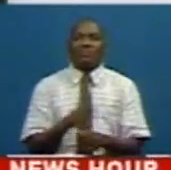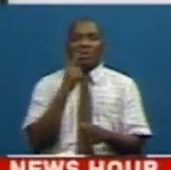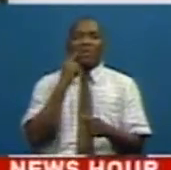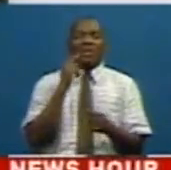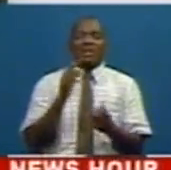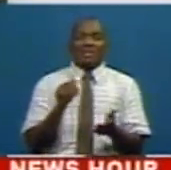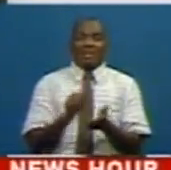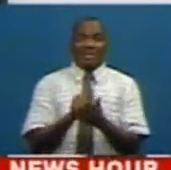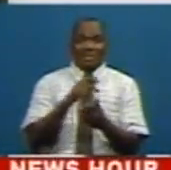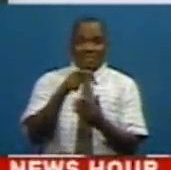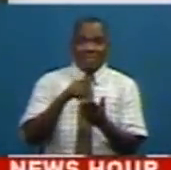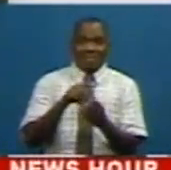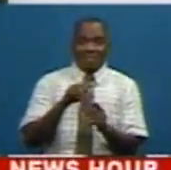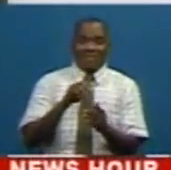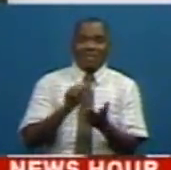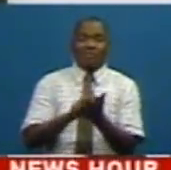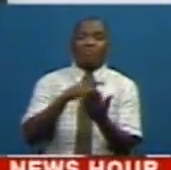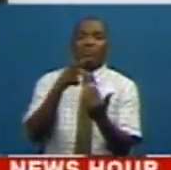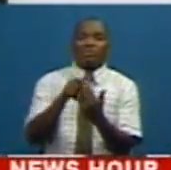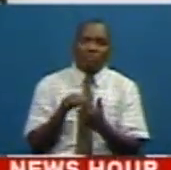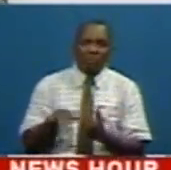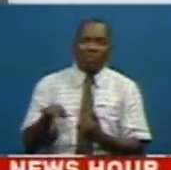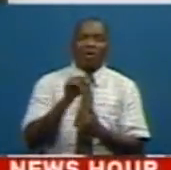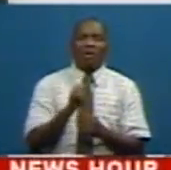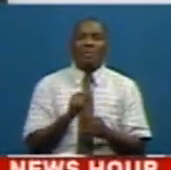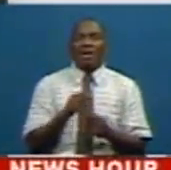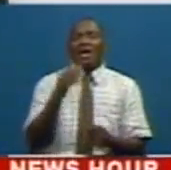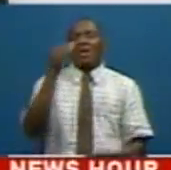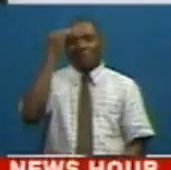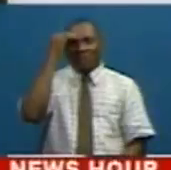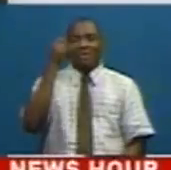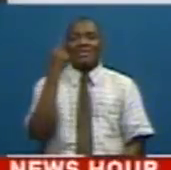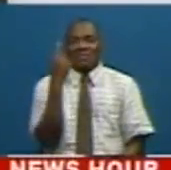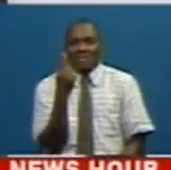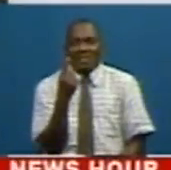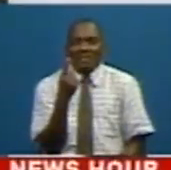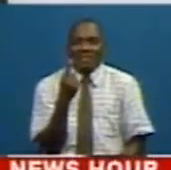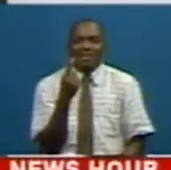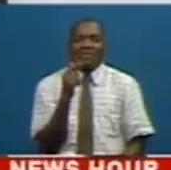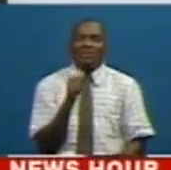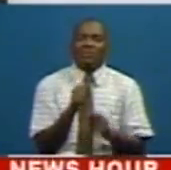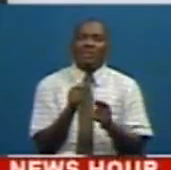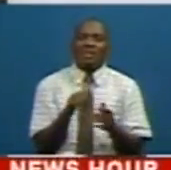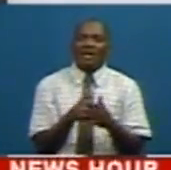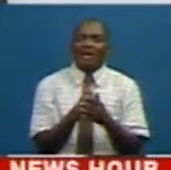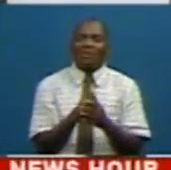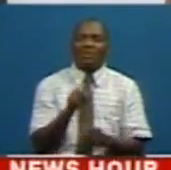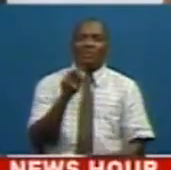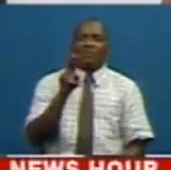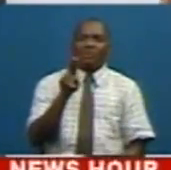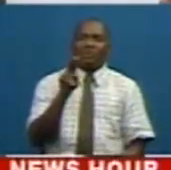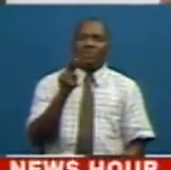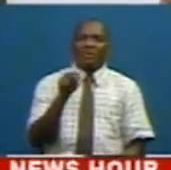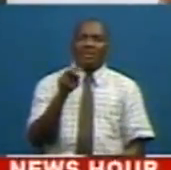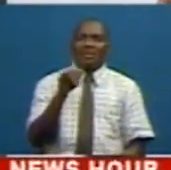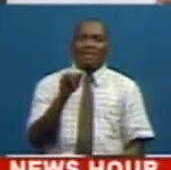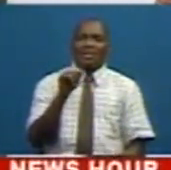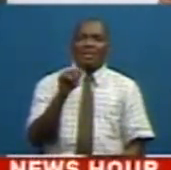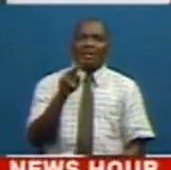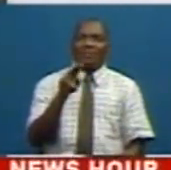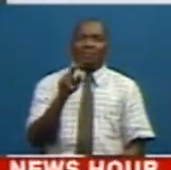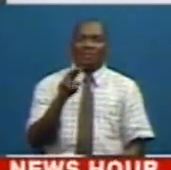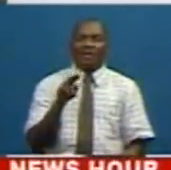like this for us to acknowledge the significant contribution of